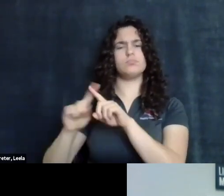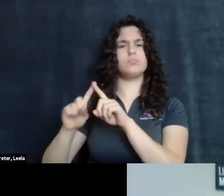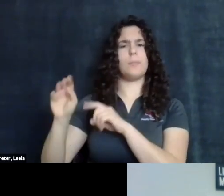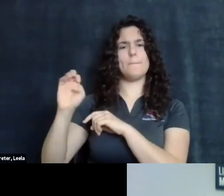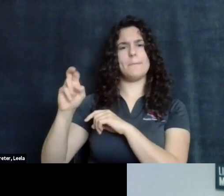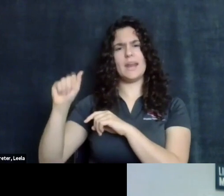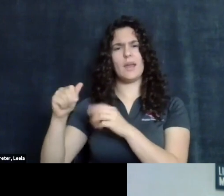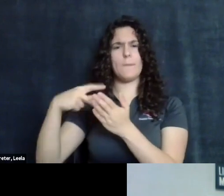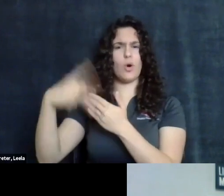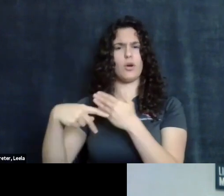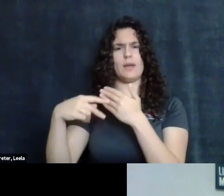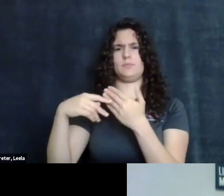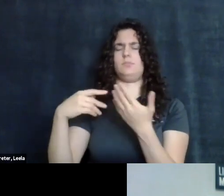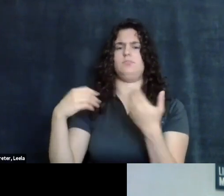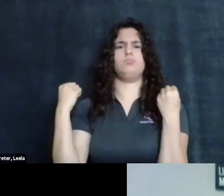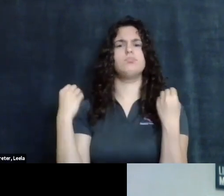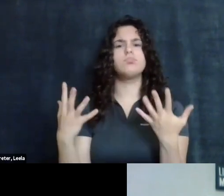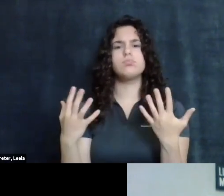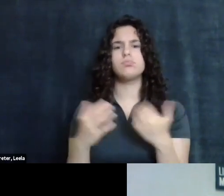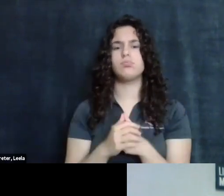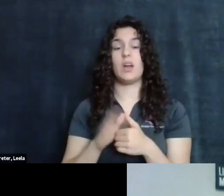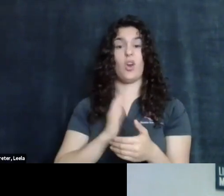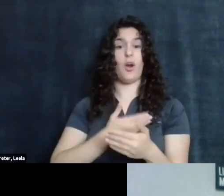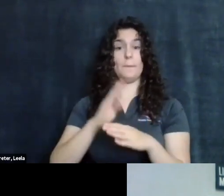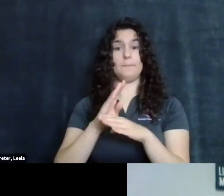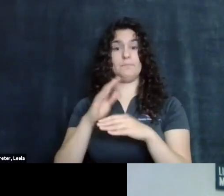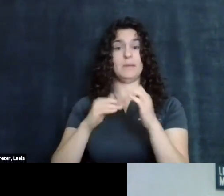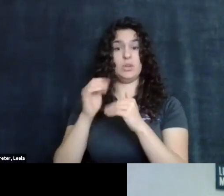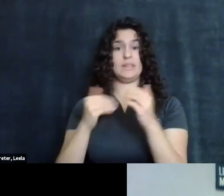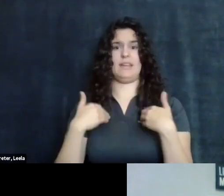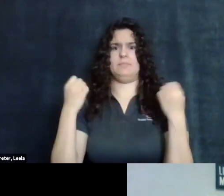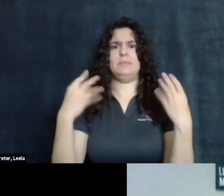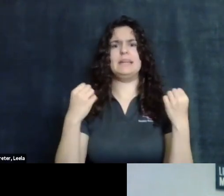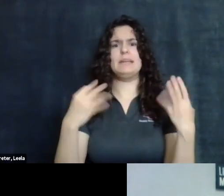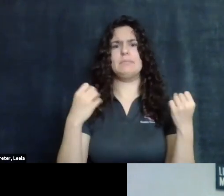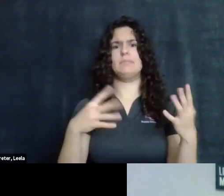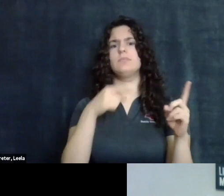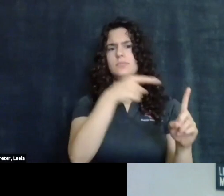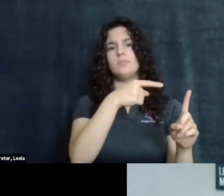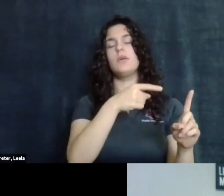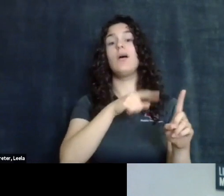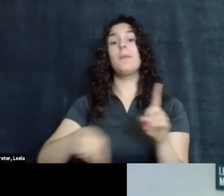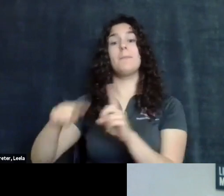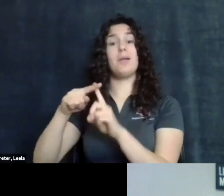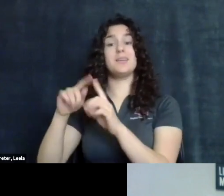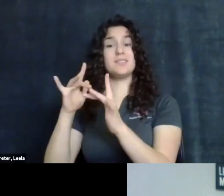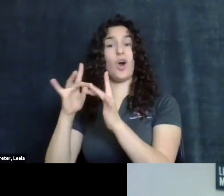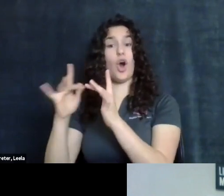over the building, but even in online classes, you know, we have access to